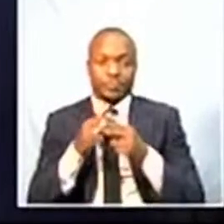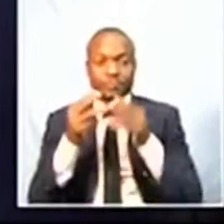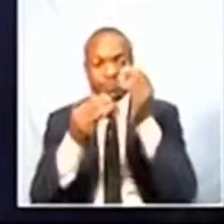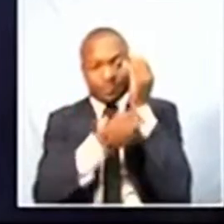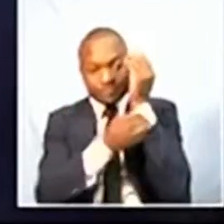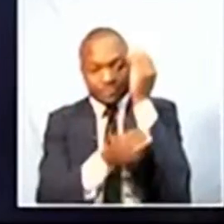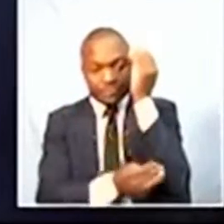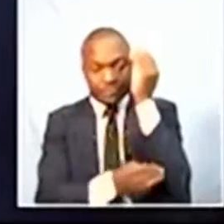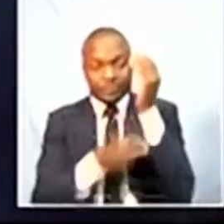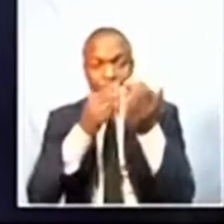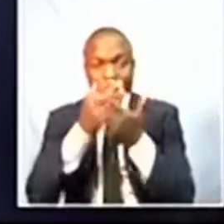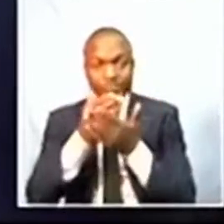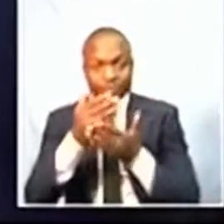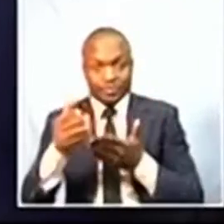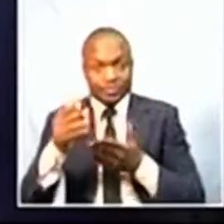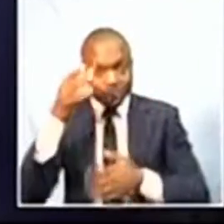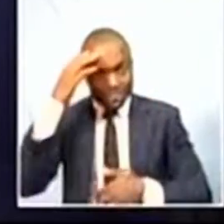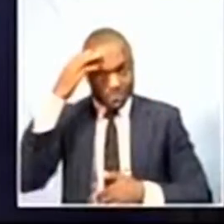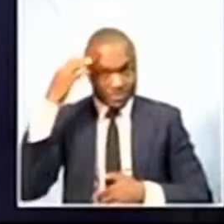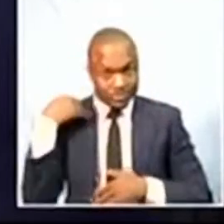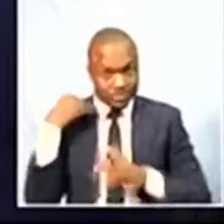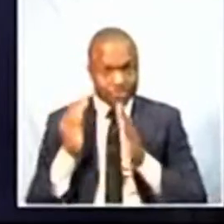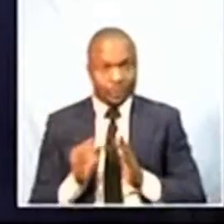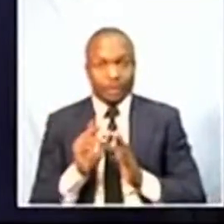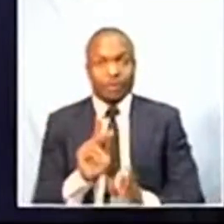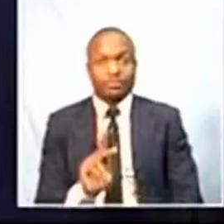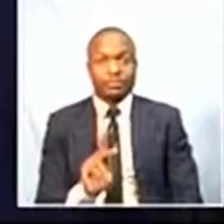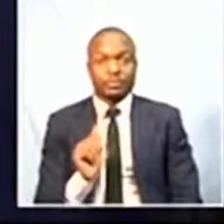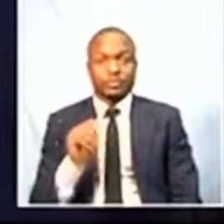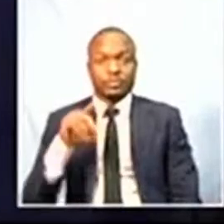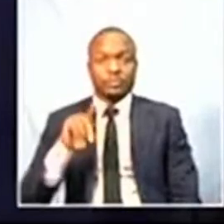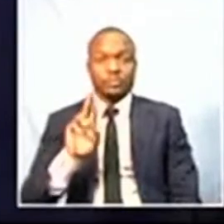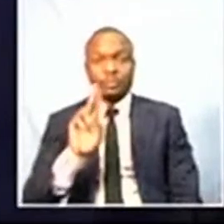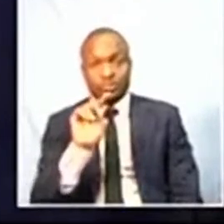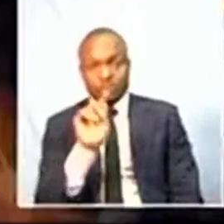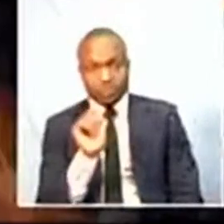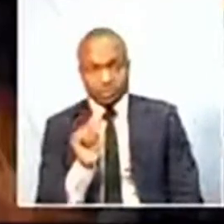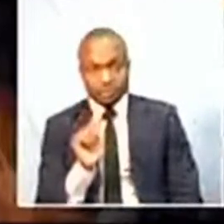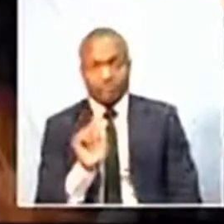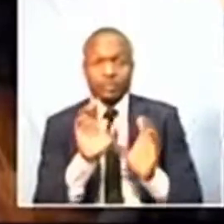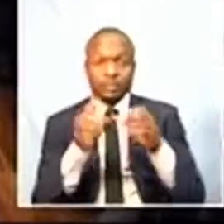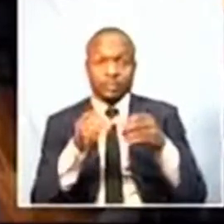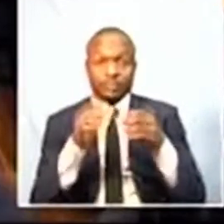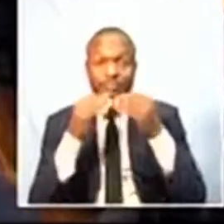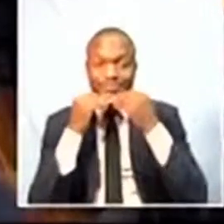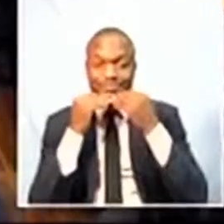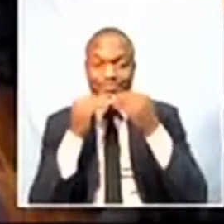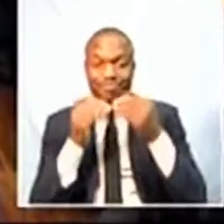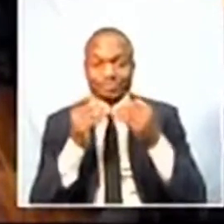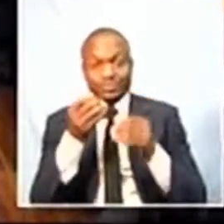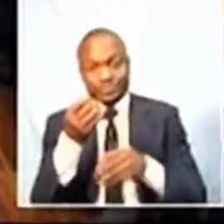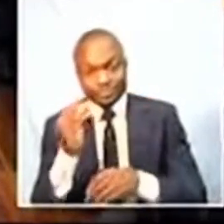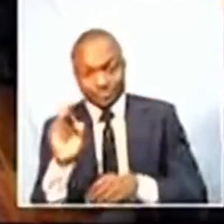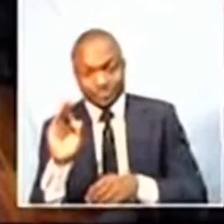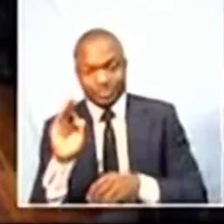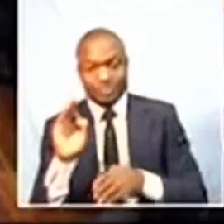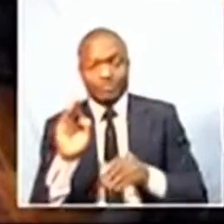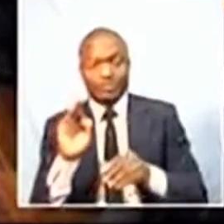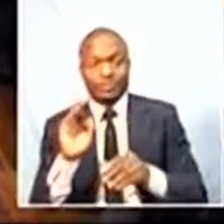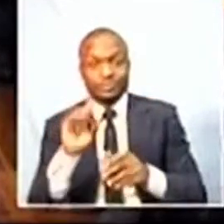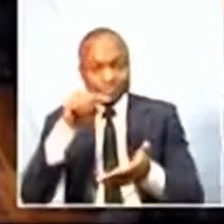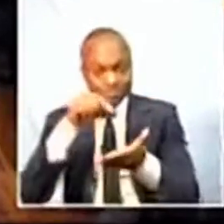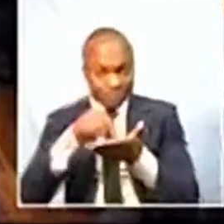the Procurement Officer for KAPUTA Town Council. Thank you. Muswanda, you can switch off. You're the same.